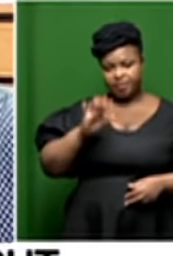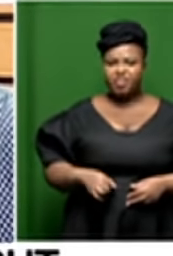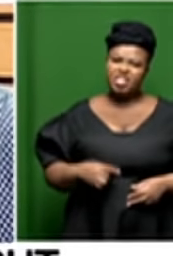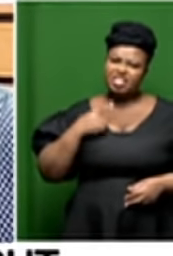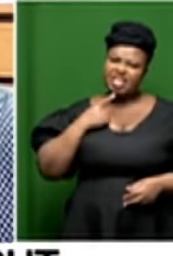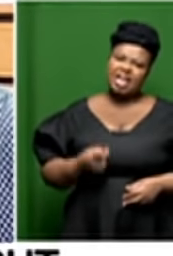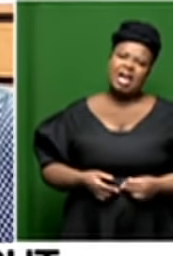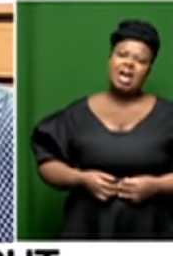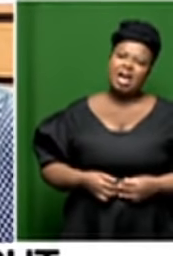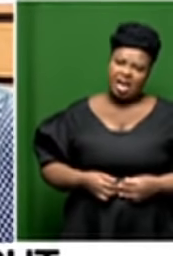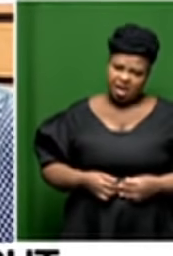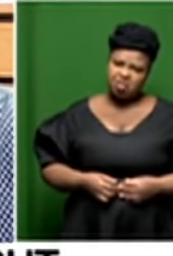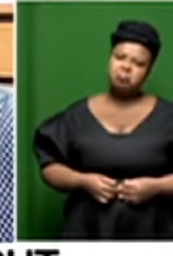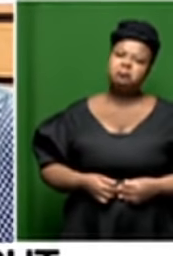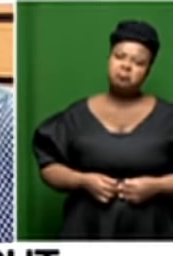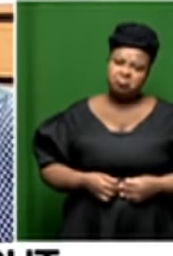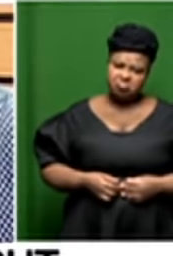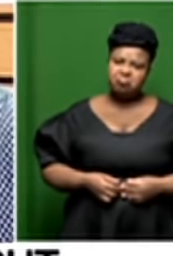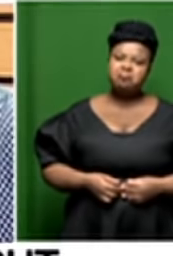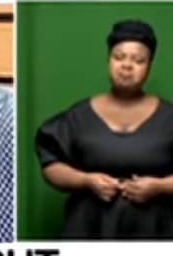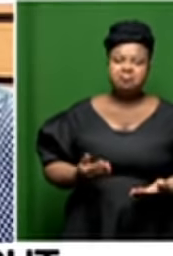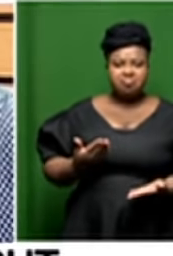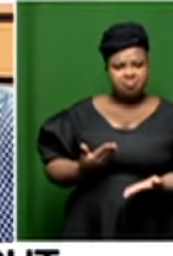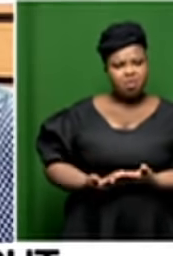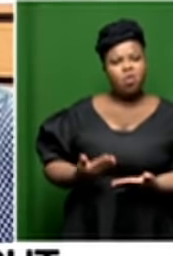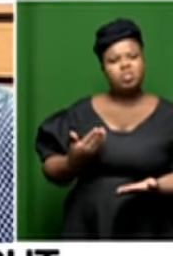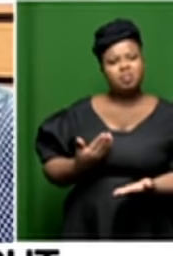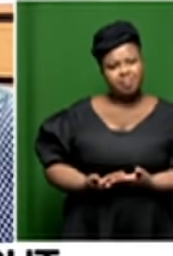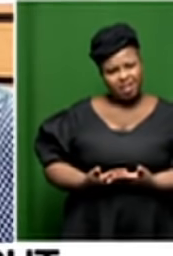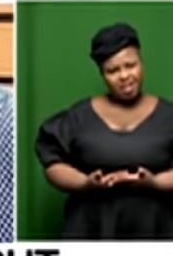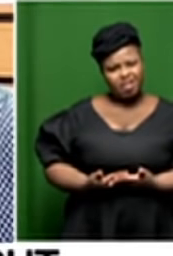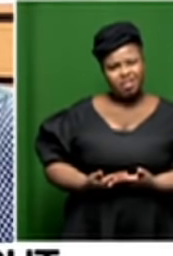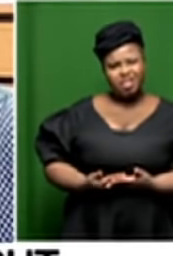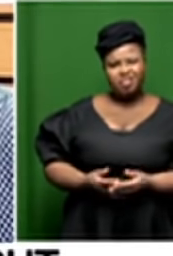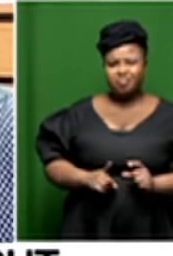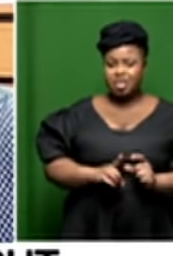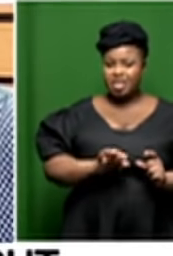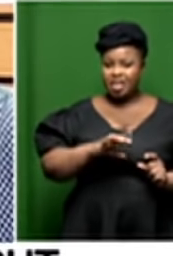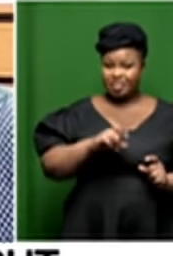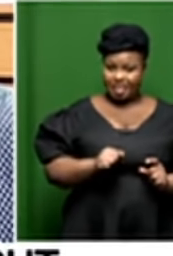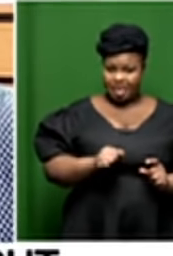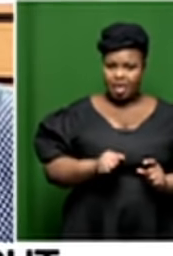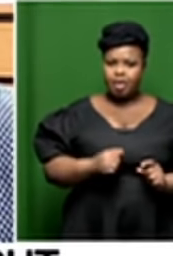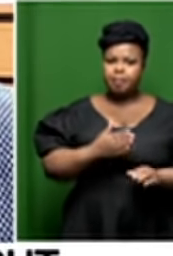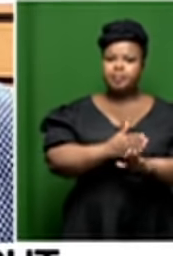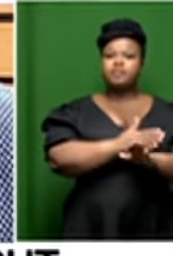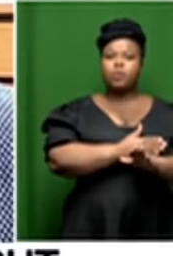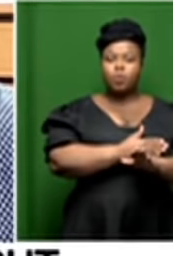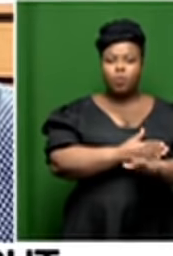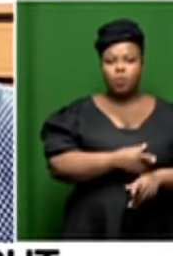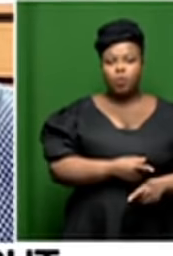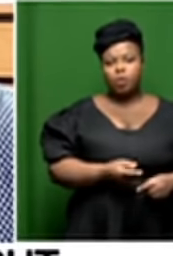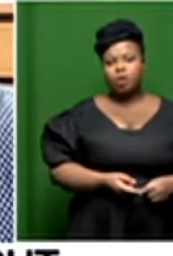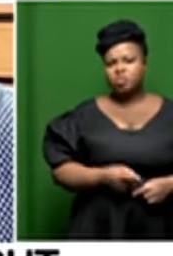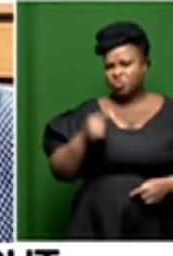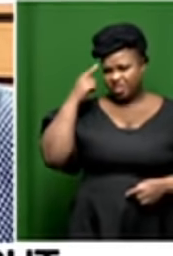saying that it does share those common signs that the Delta variant did have. Do you